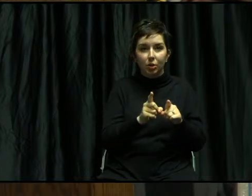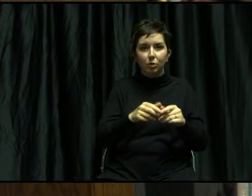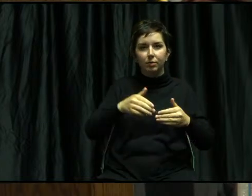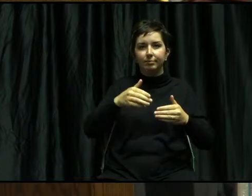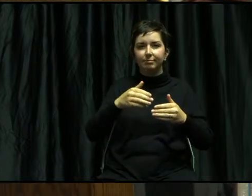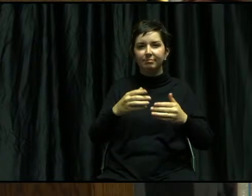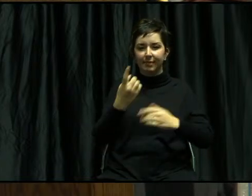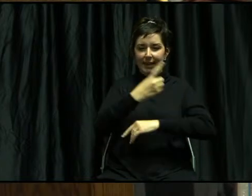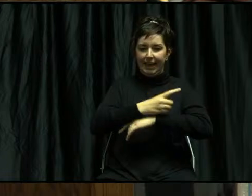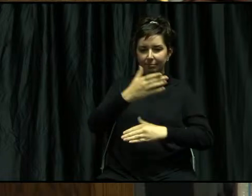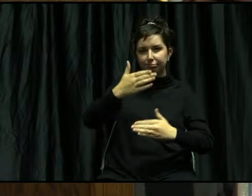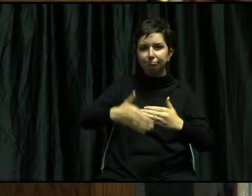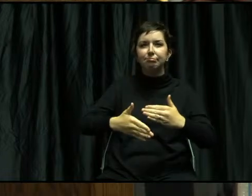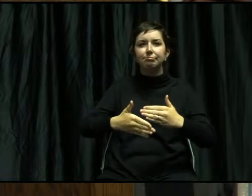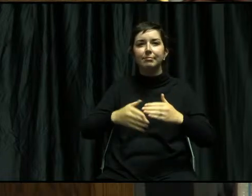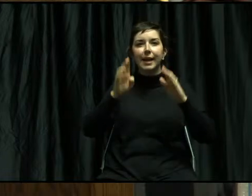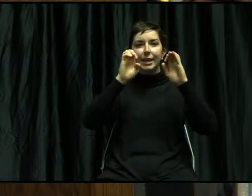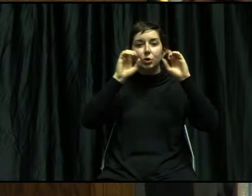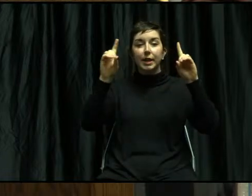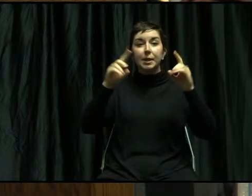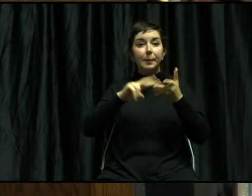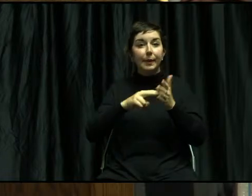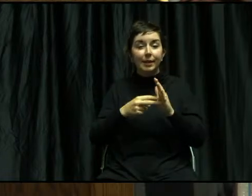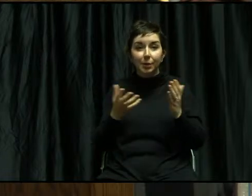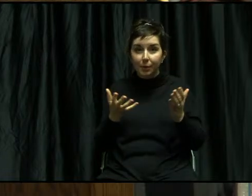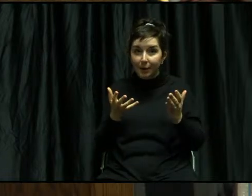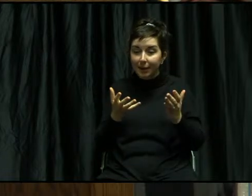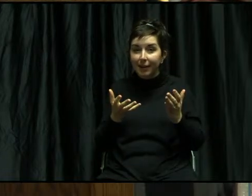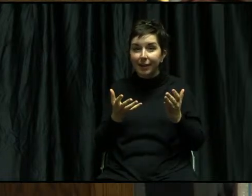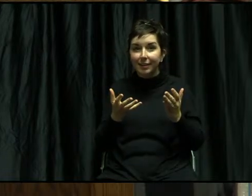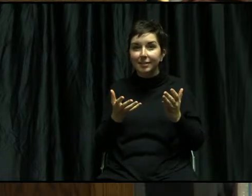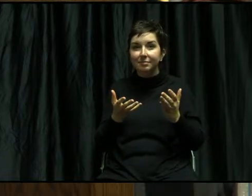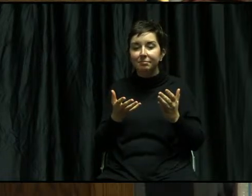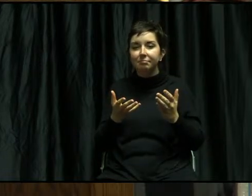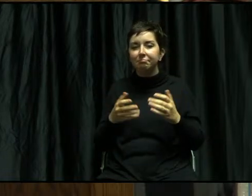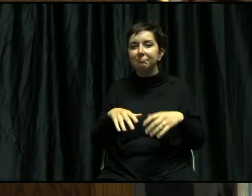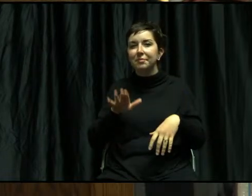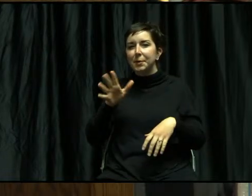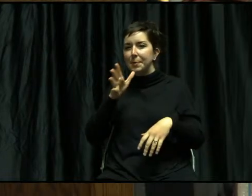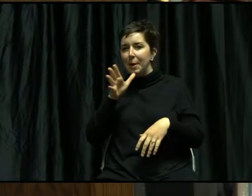day, education can simply mean making your mom proud.